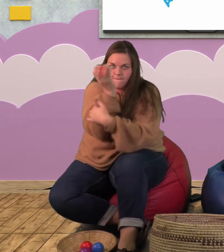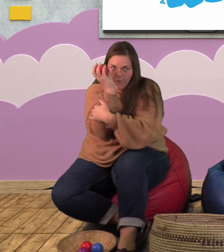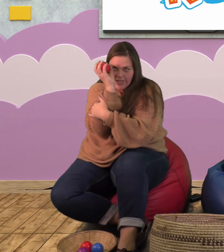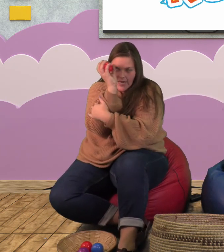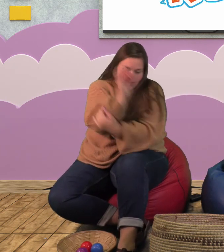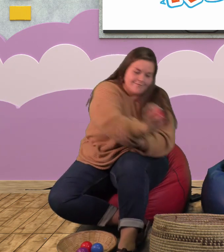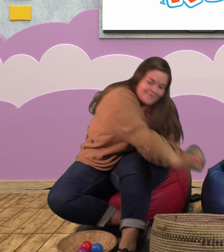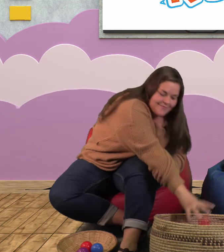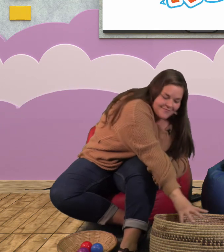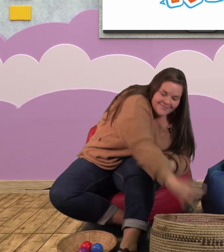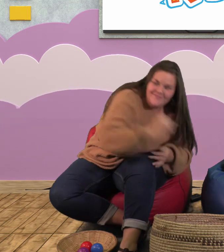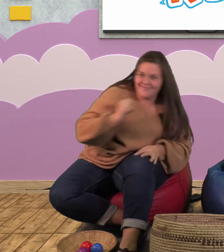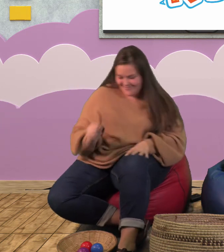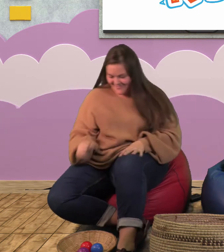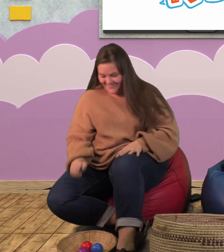12, 13,